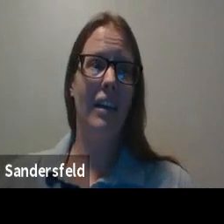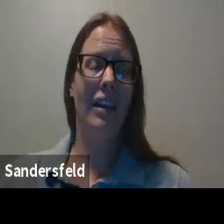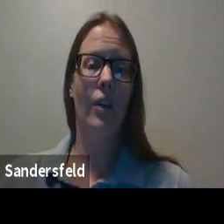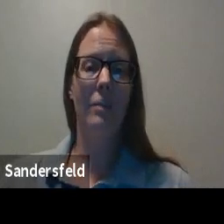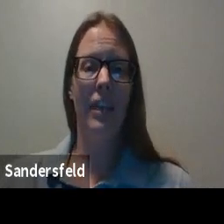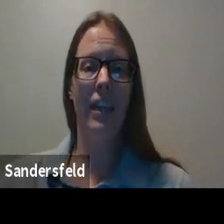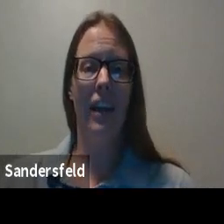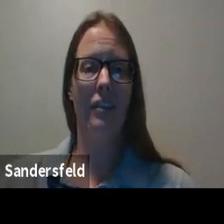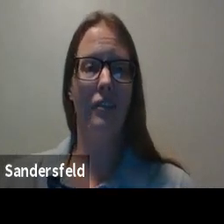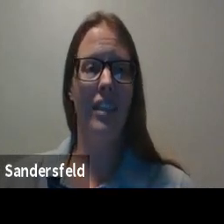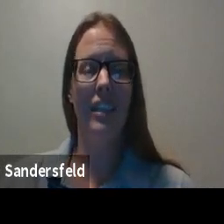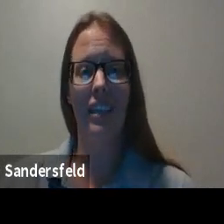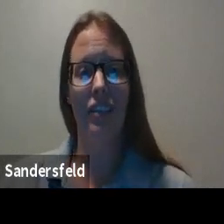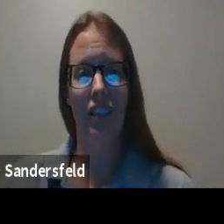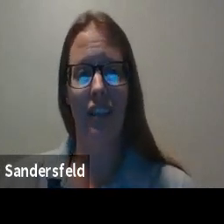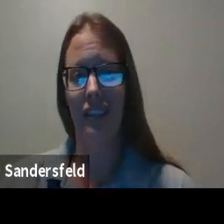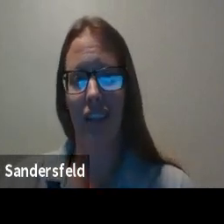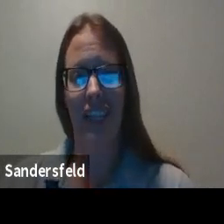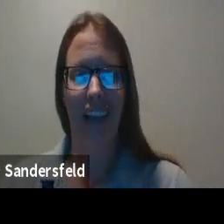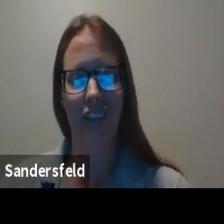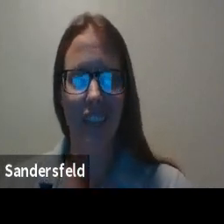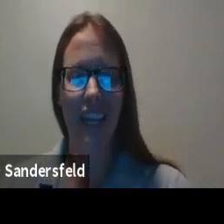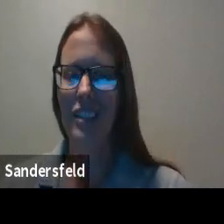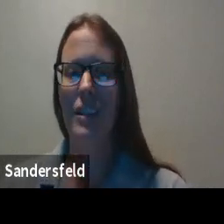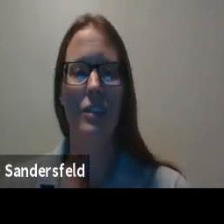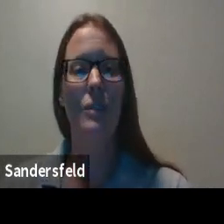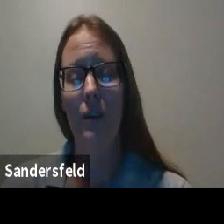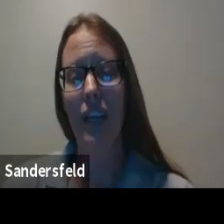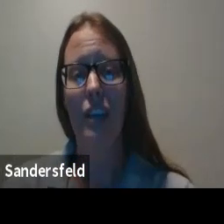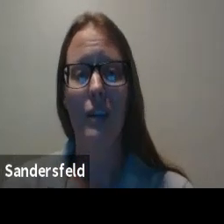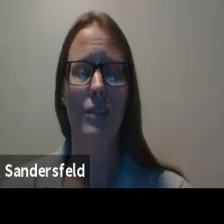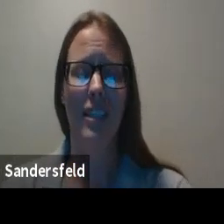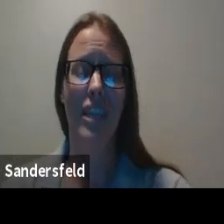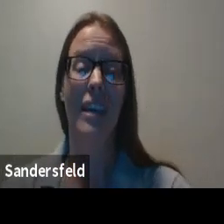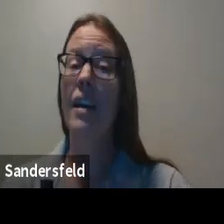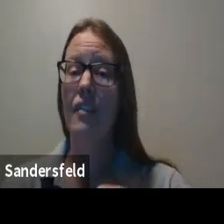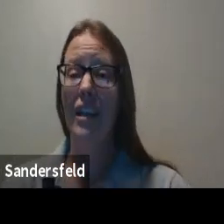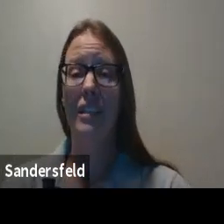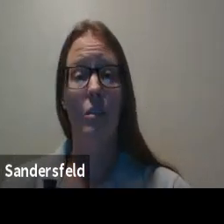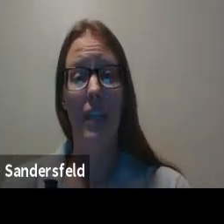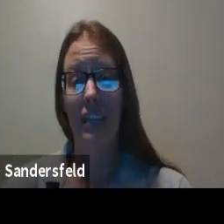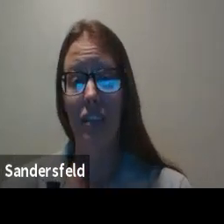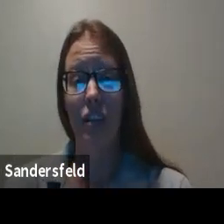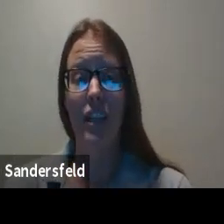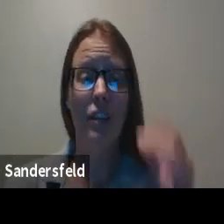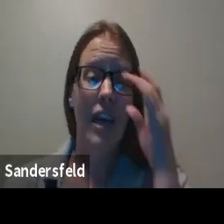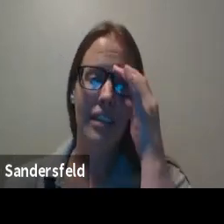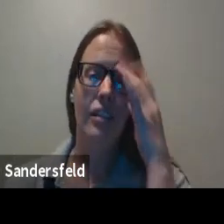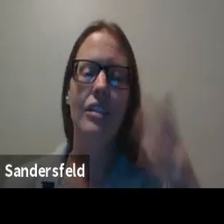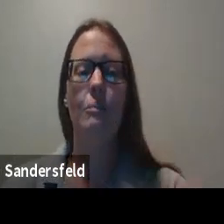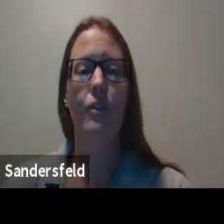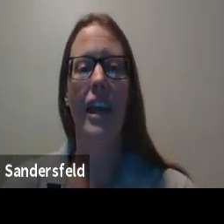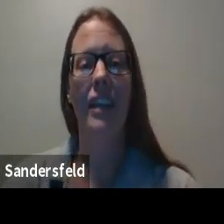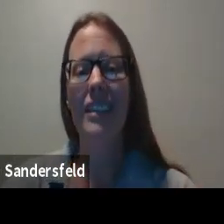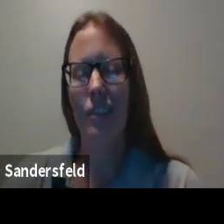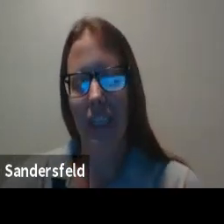be incredibly physically exerting exercise. You can do yoga, you can do something that's a little bit easier on you, as long